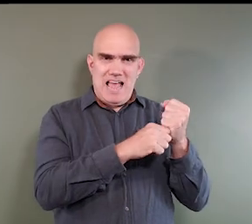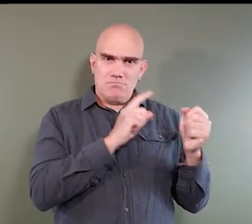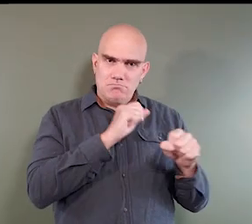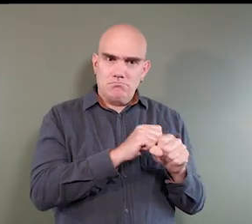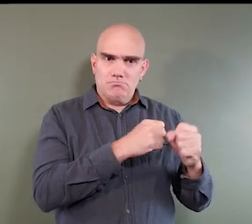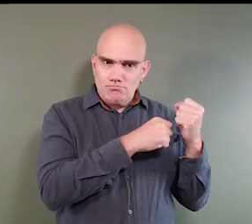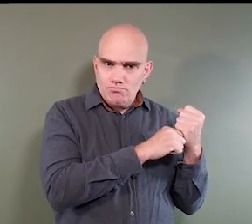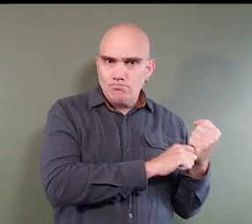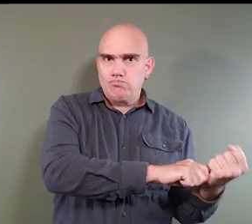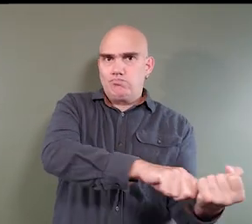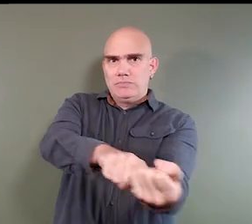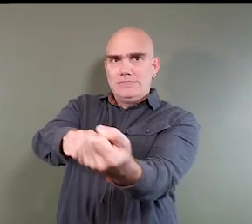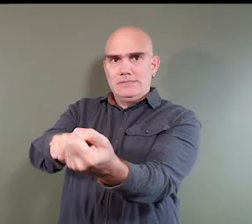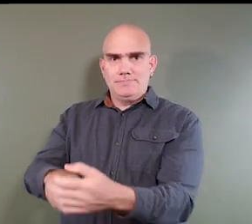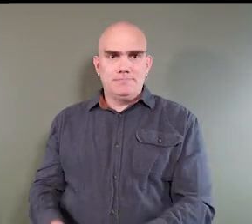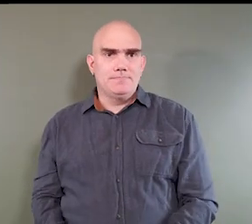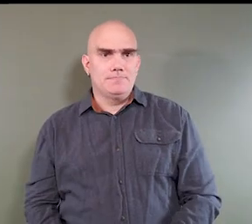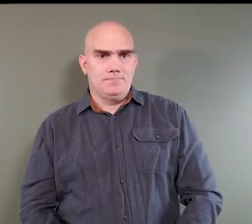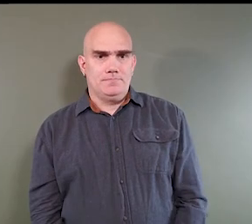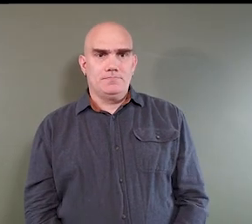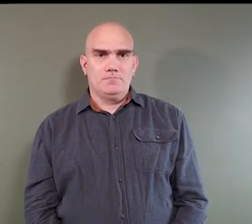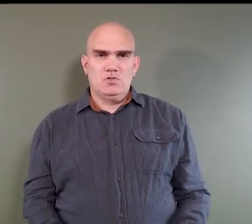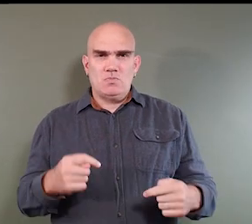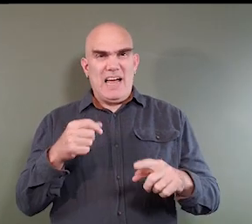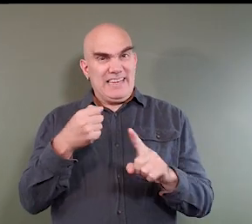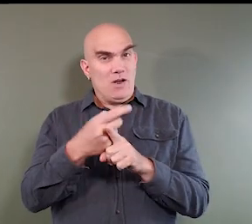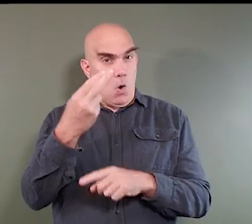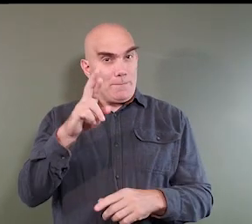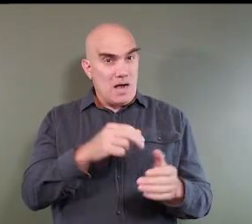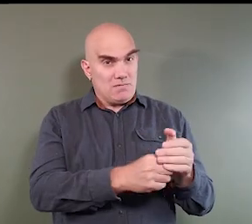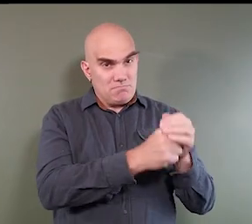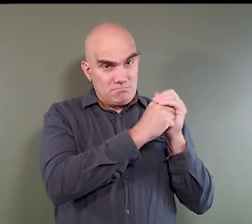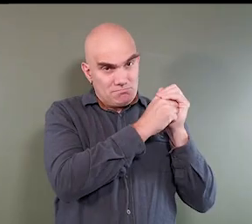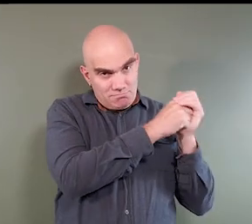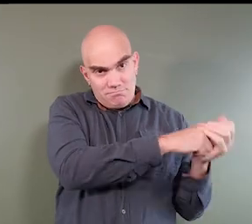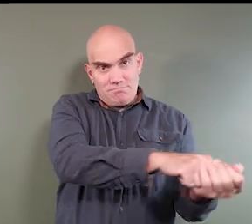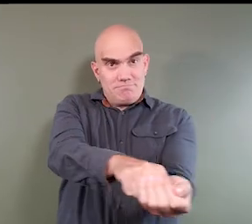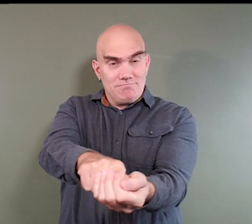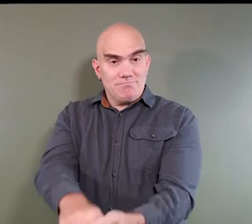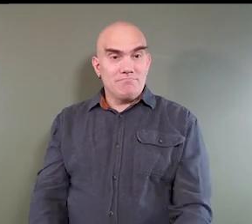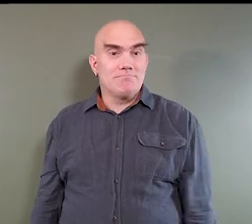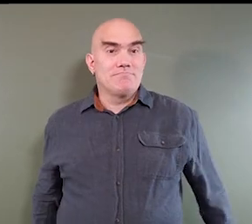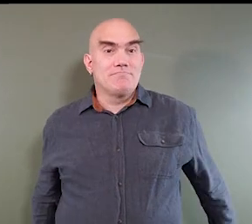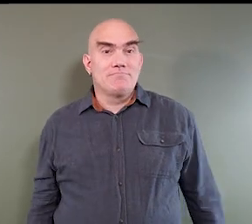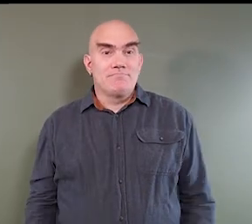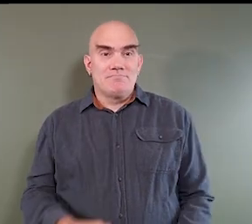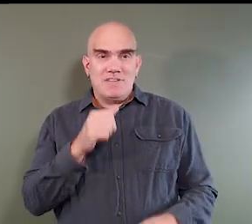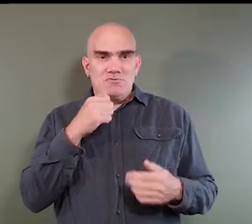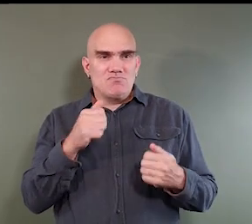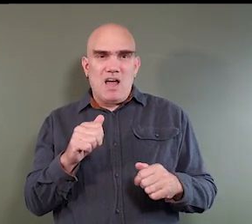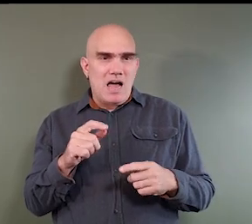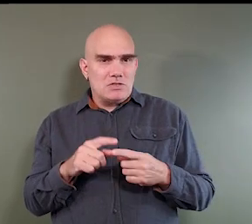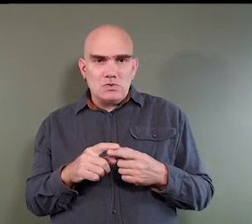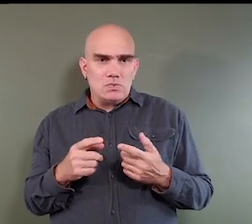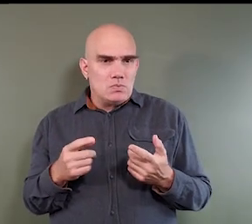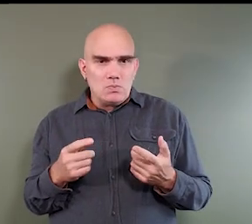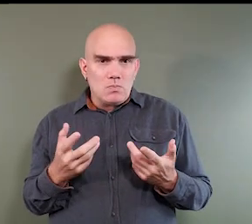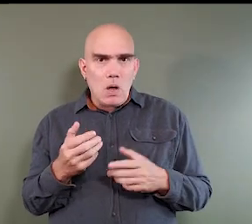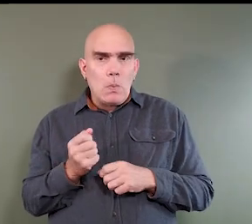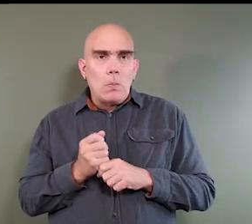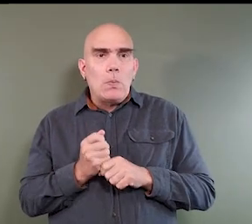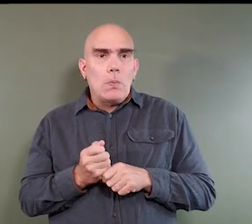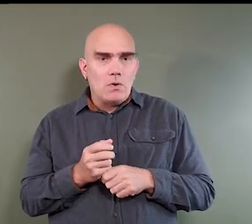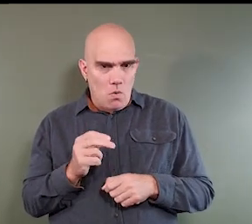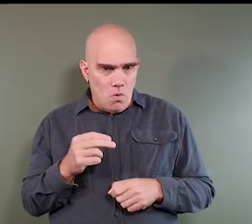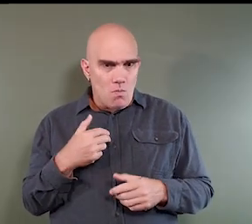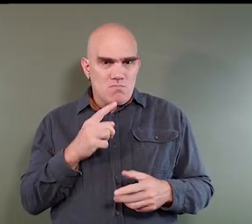swing. Baseball swings, we're trying to hit home runs. We're not trying to hit no bunts. We're trying to go all the way out in